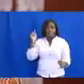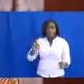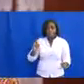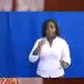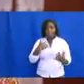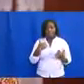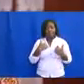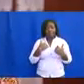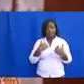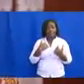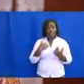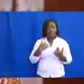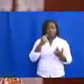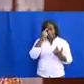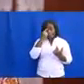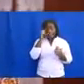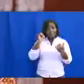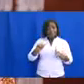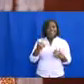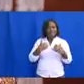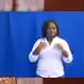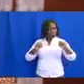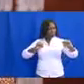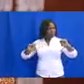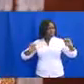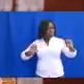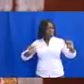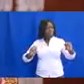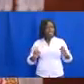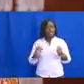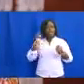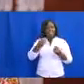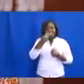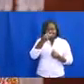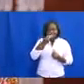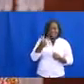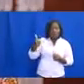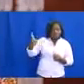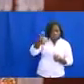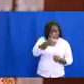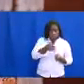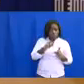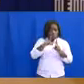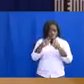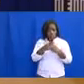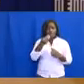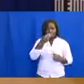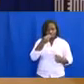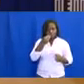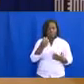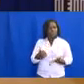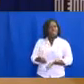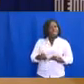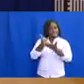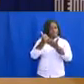accustomed to. We must keep fit, and we must continue to eat our local foods to boost